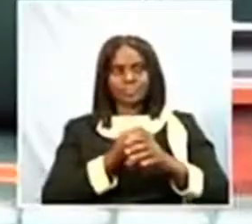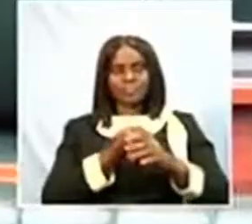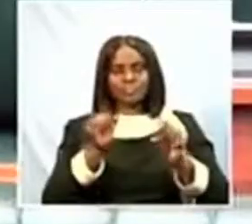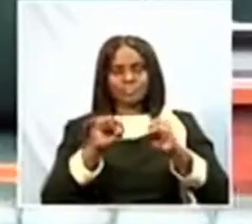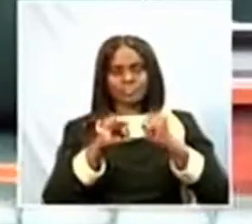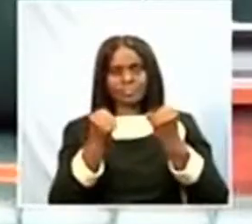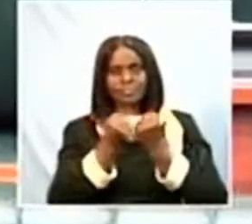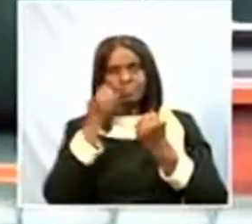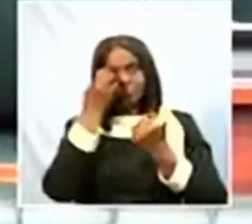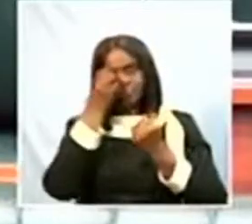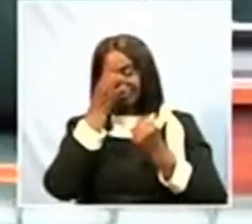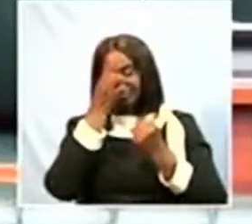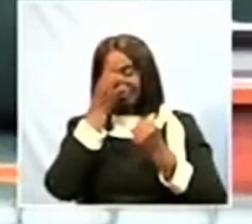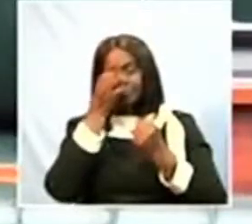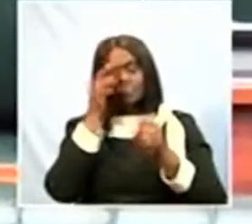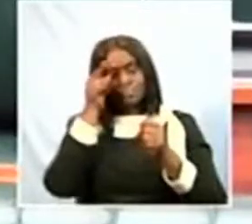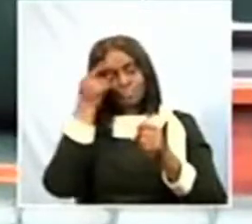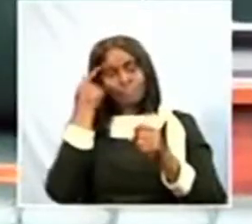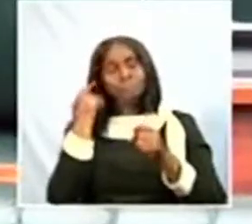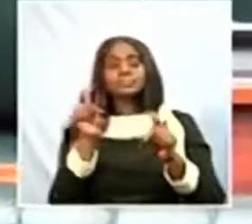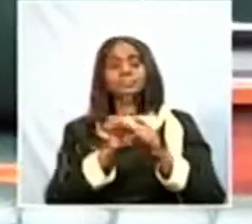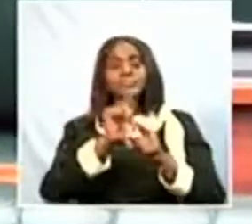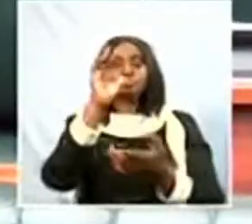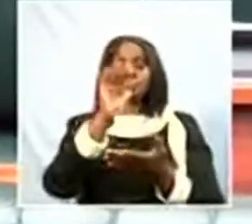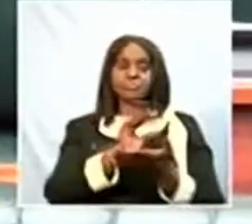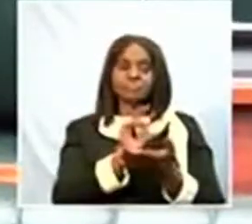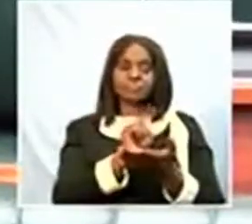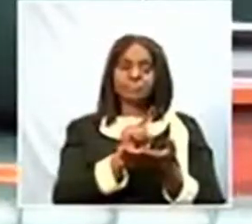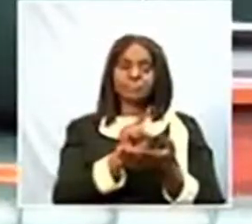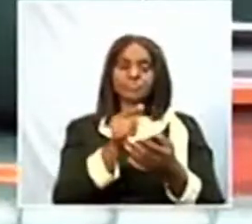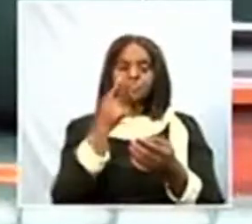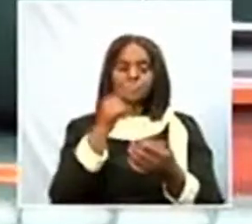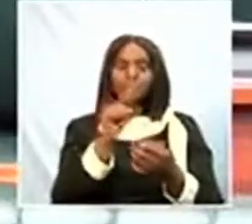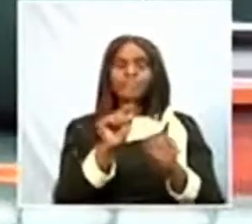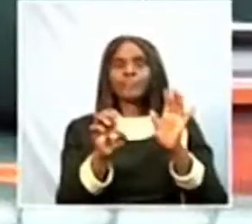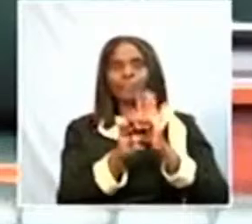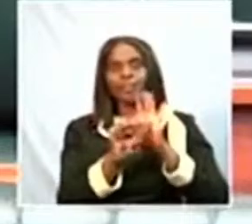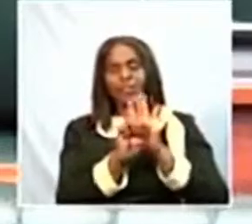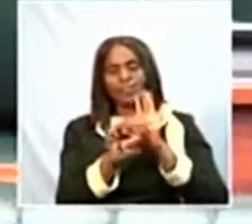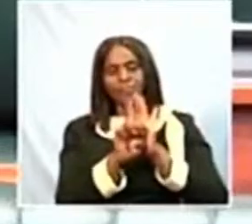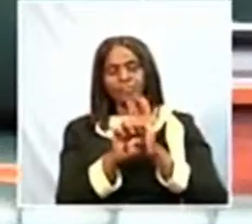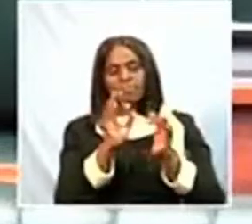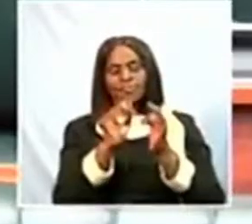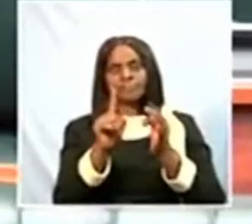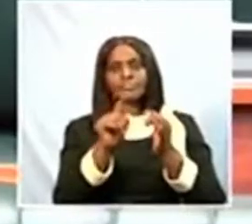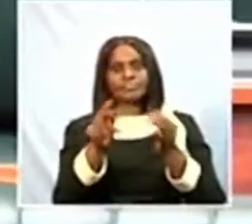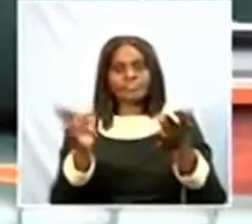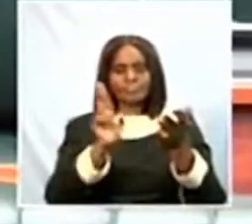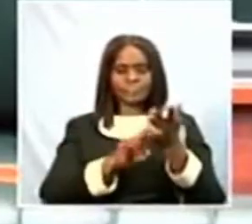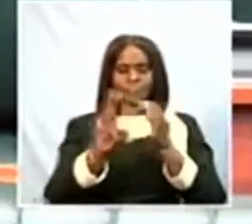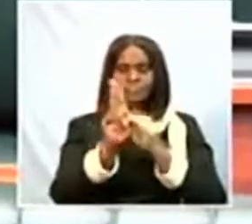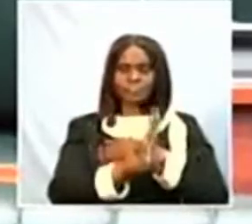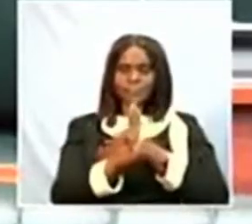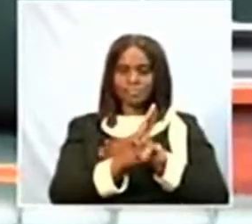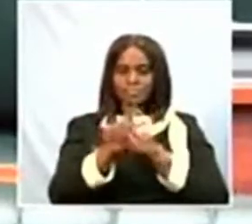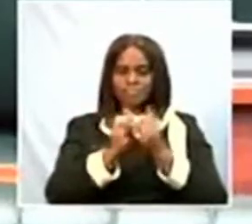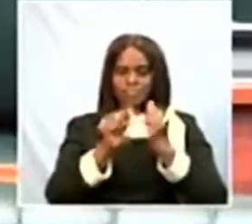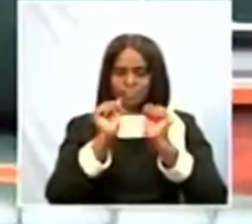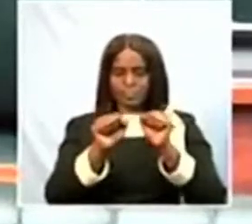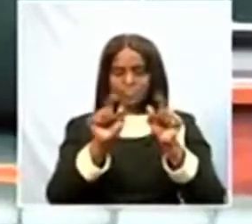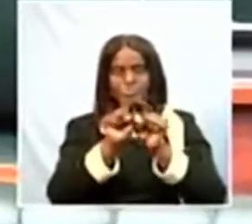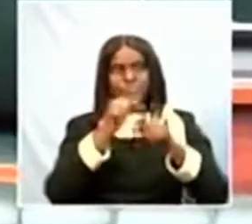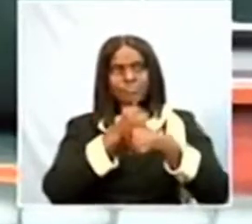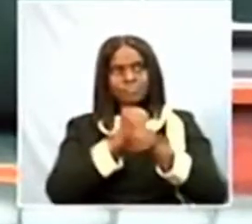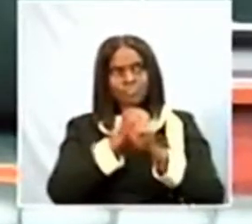society, reducing carbon emissions. For instance, if we recycle methane, which can be produced